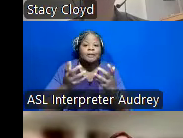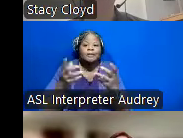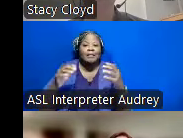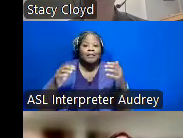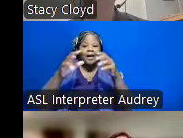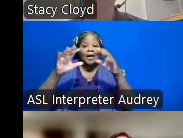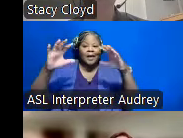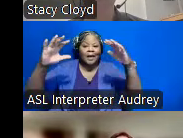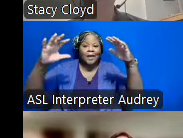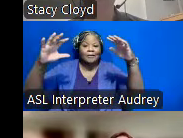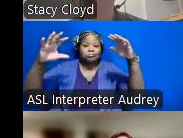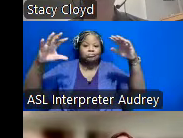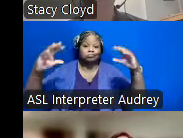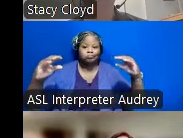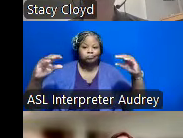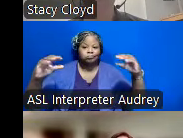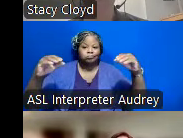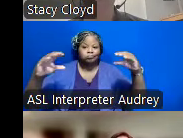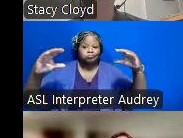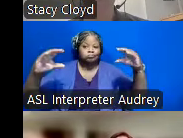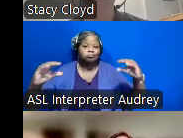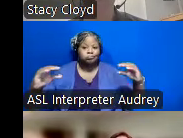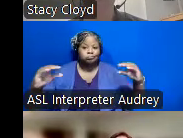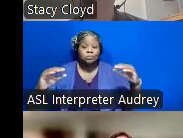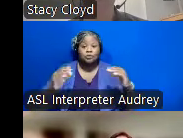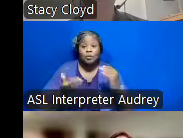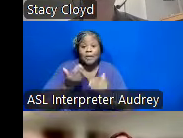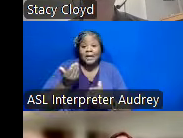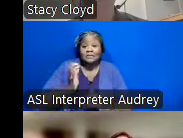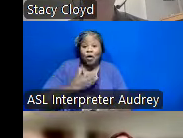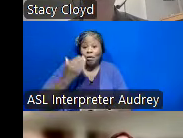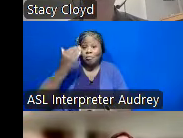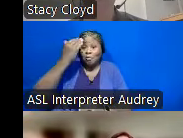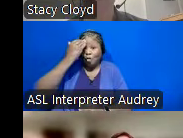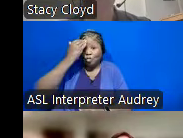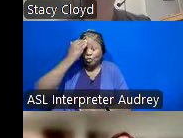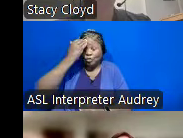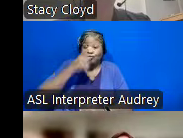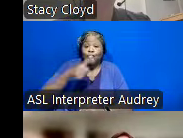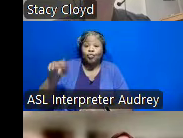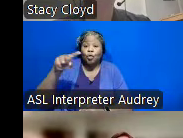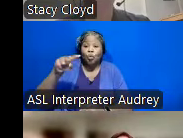the top of the hierarchy. To the best of our knowledge, these